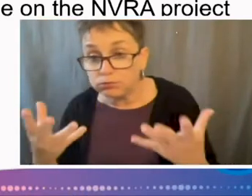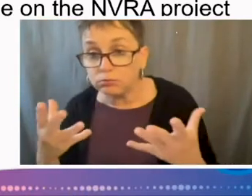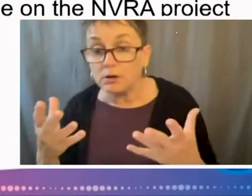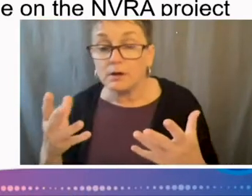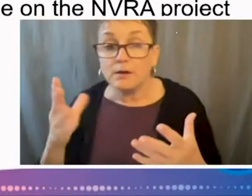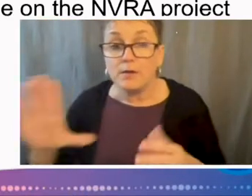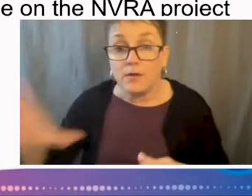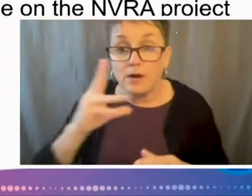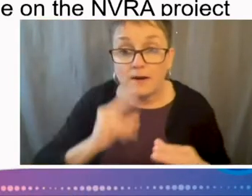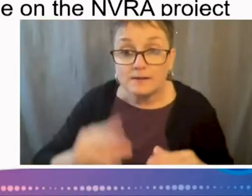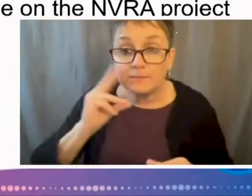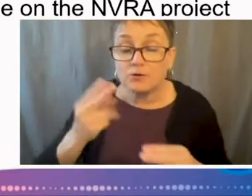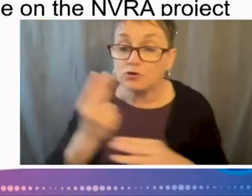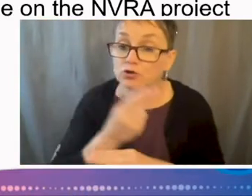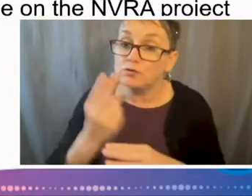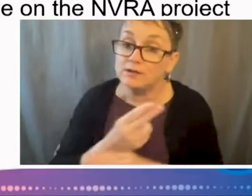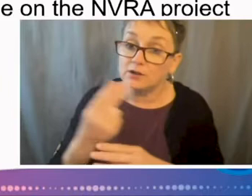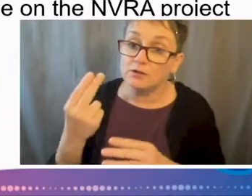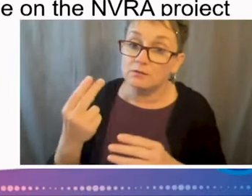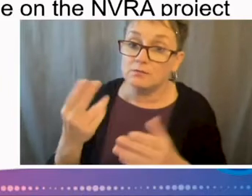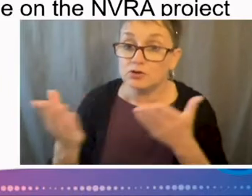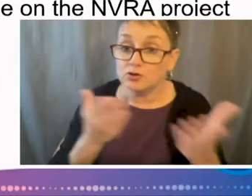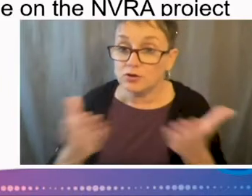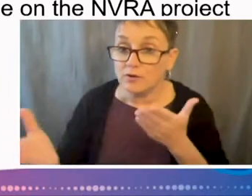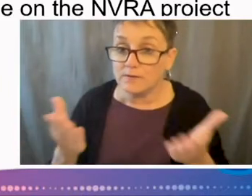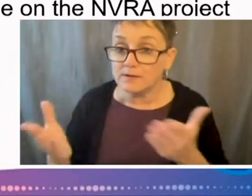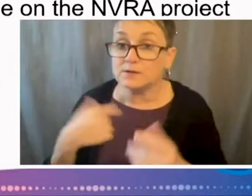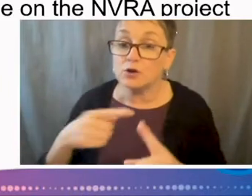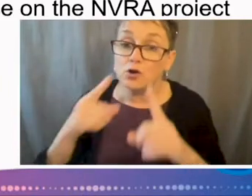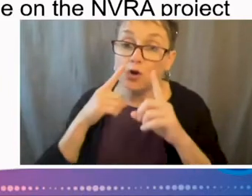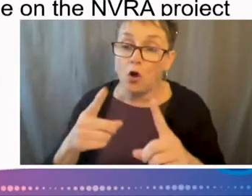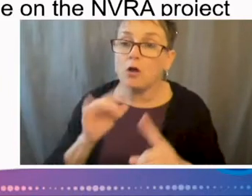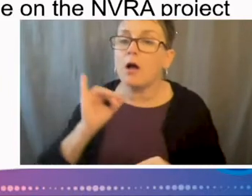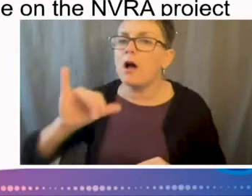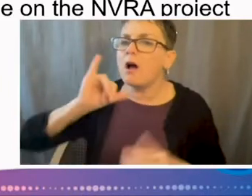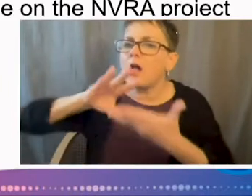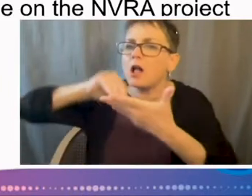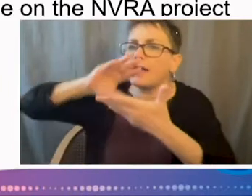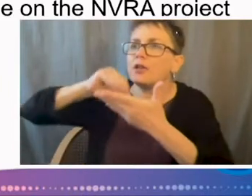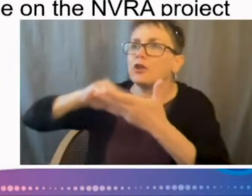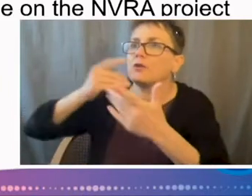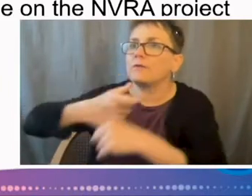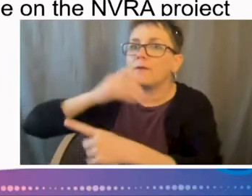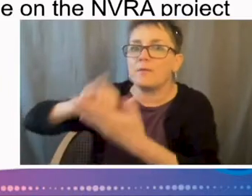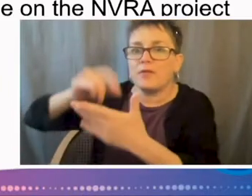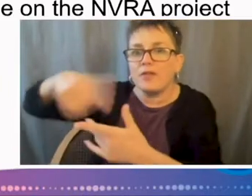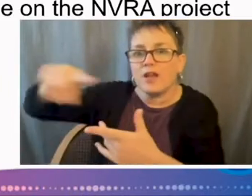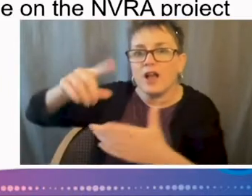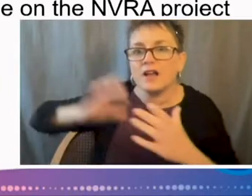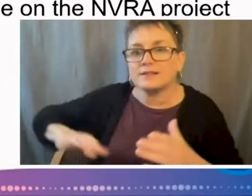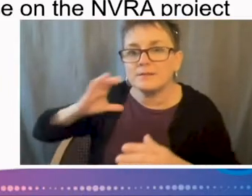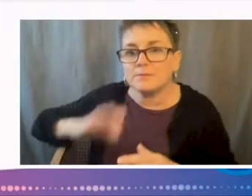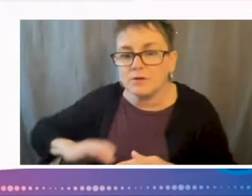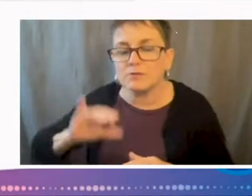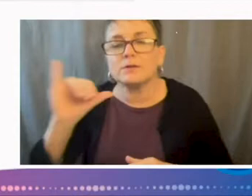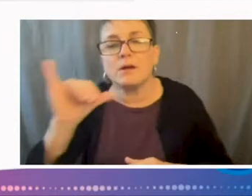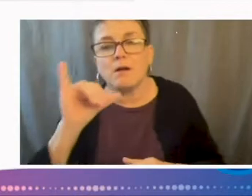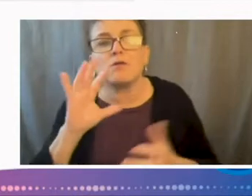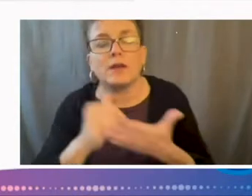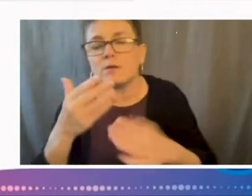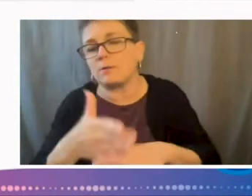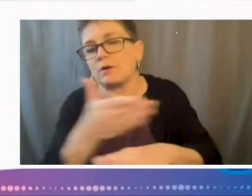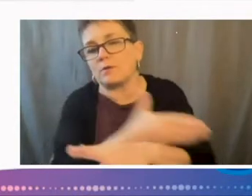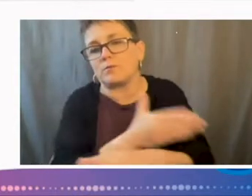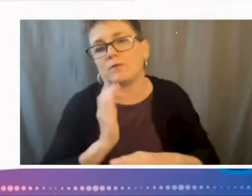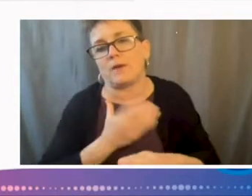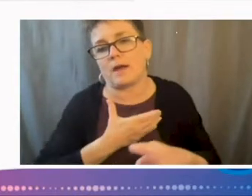The goal is to infuse our programs, plans, and trainings with customers and stakeholder input.